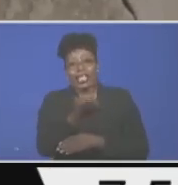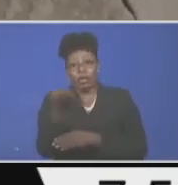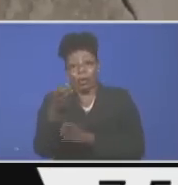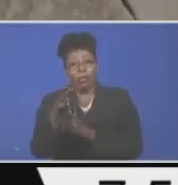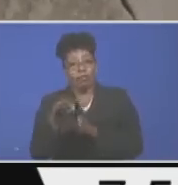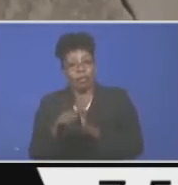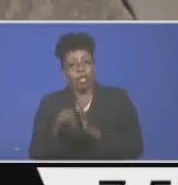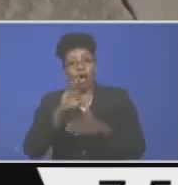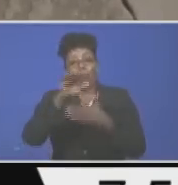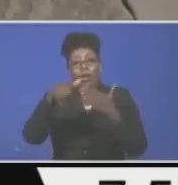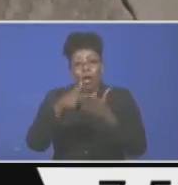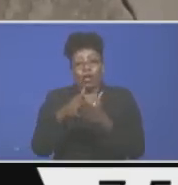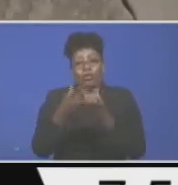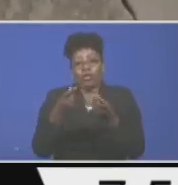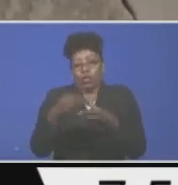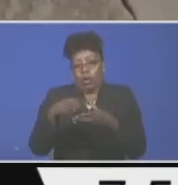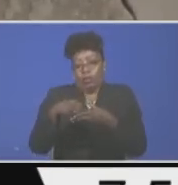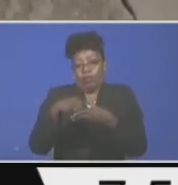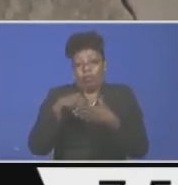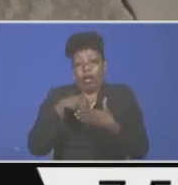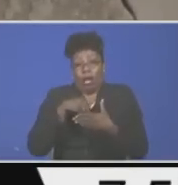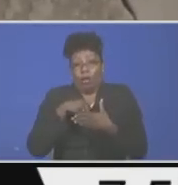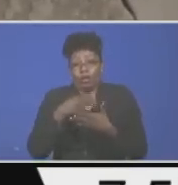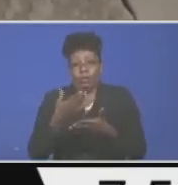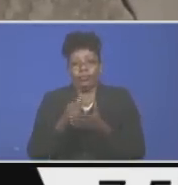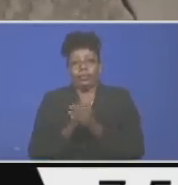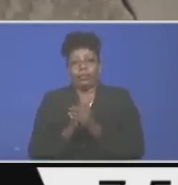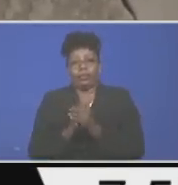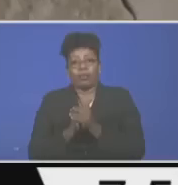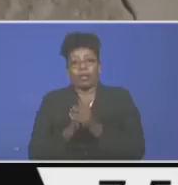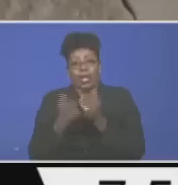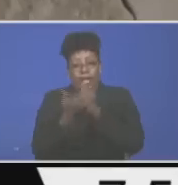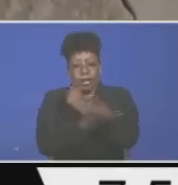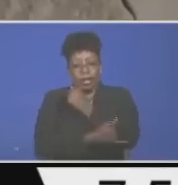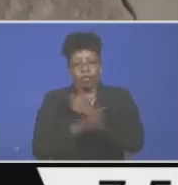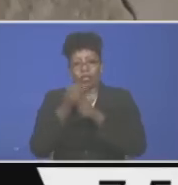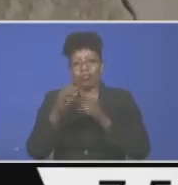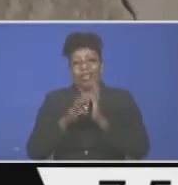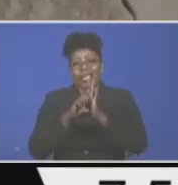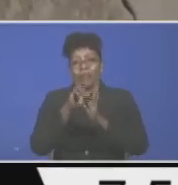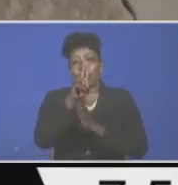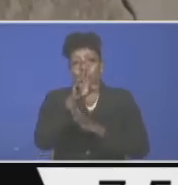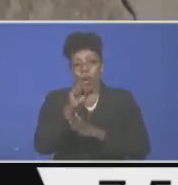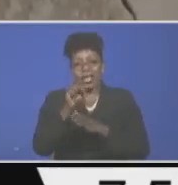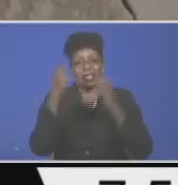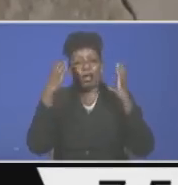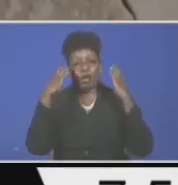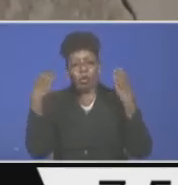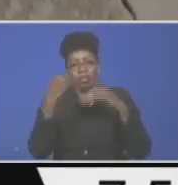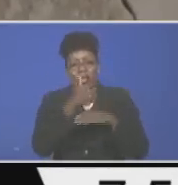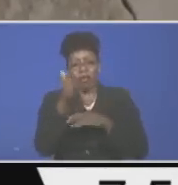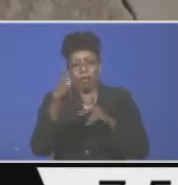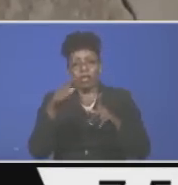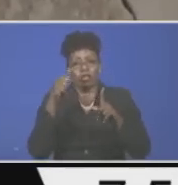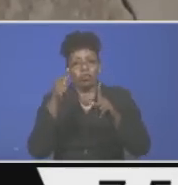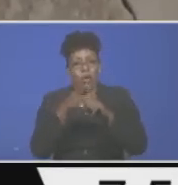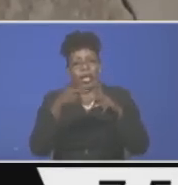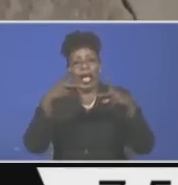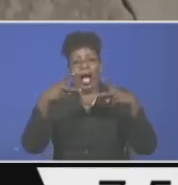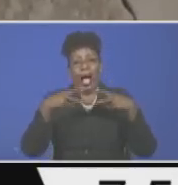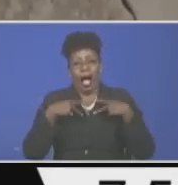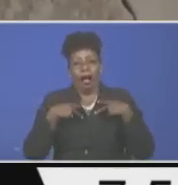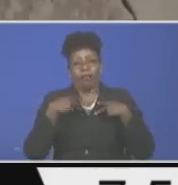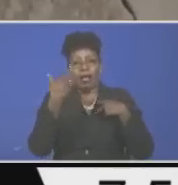all these things we have to do on our own. But, like I say, the country, United States, the coaches and everybody is on point. They have